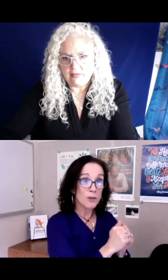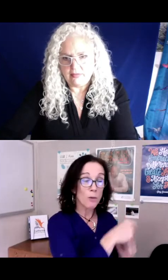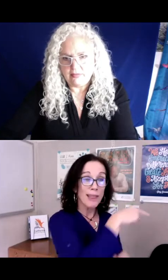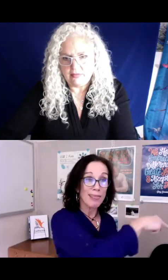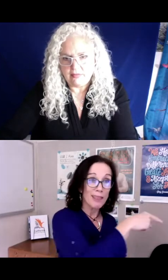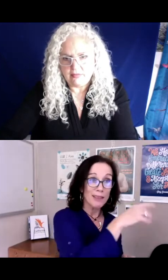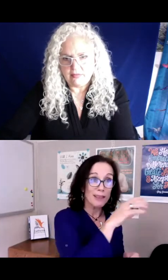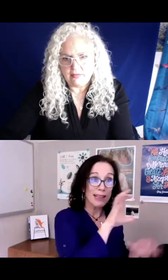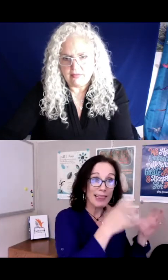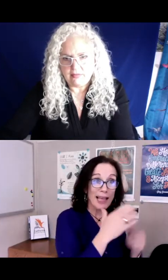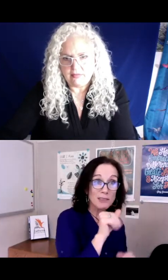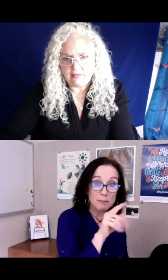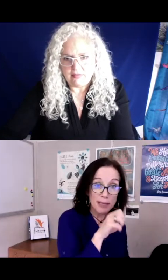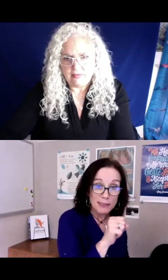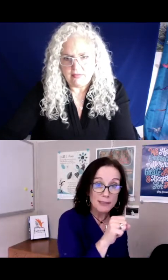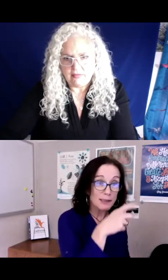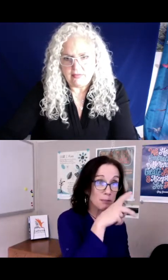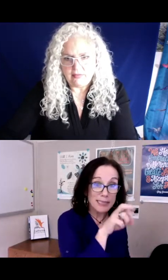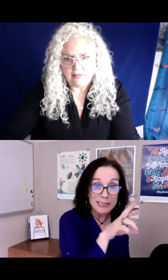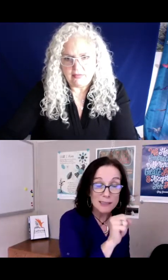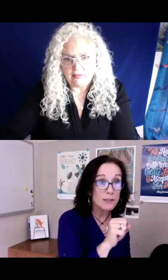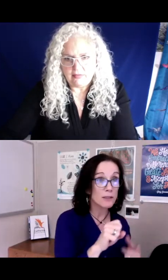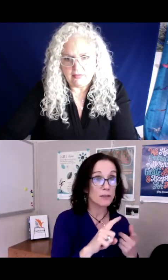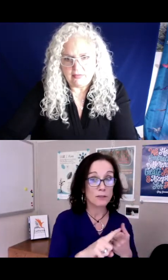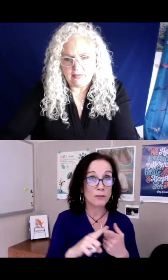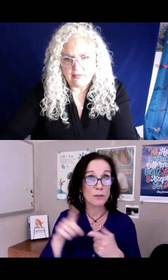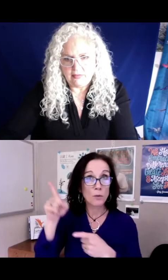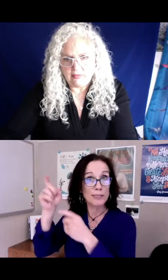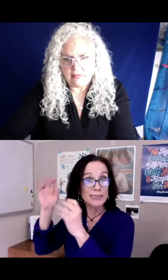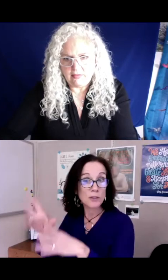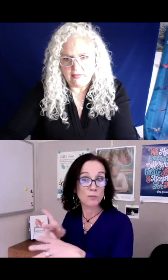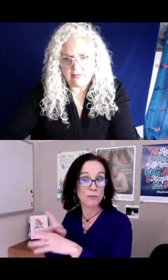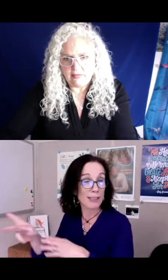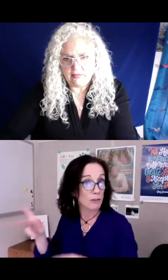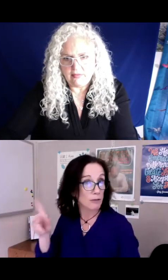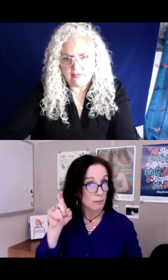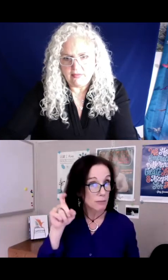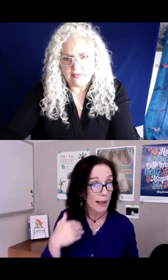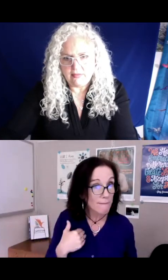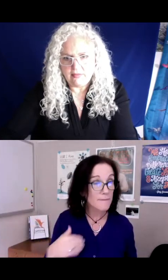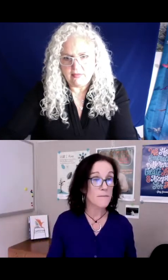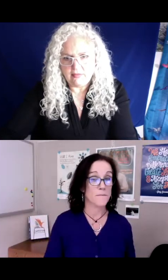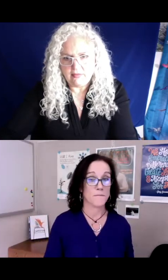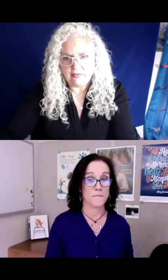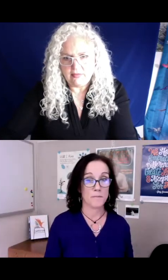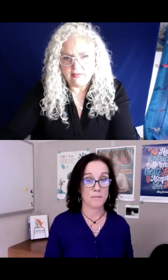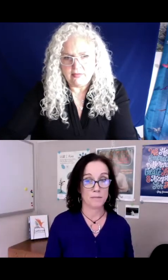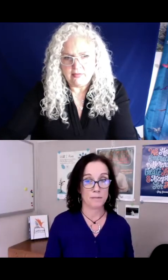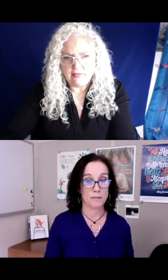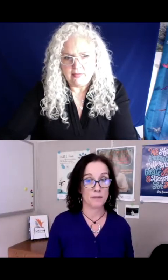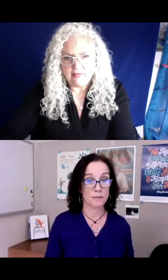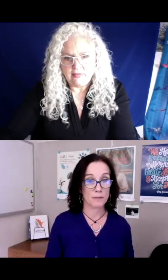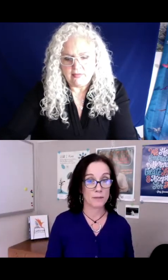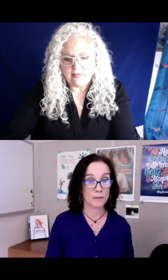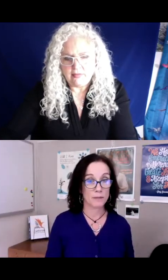Do they have direct communication with their classmates, with their peers, with the teachers and other professionals?